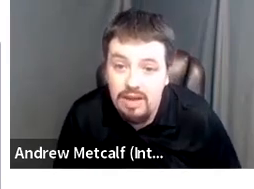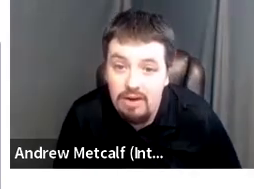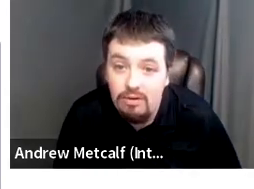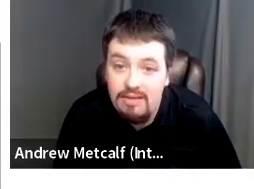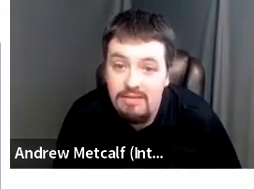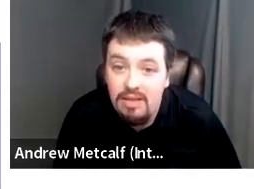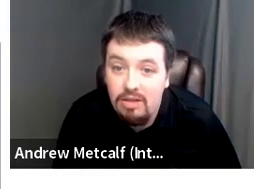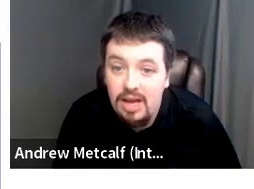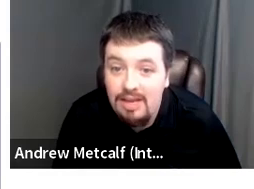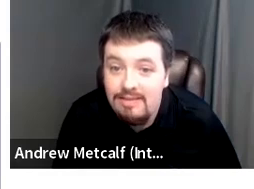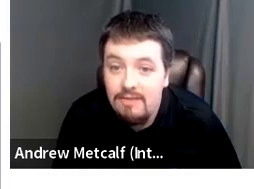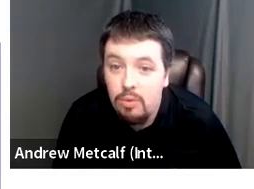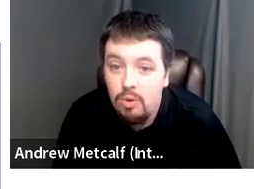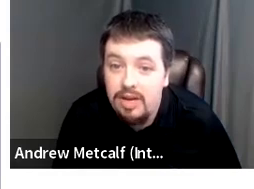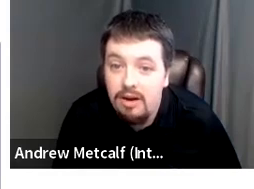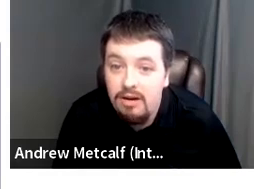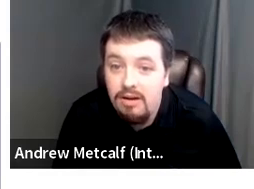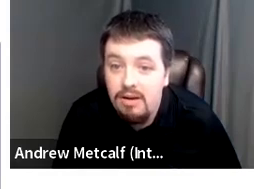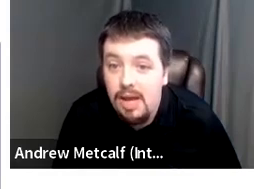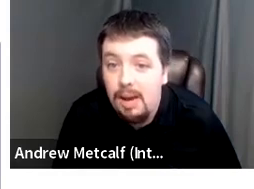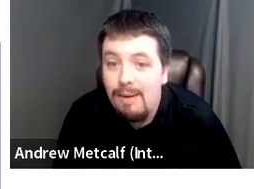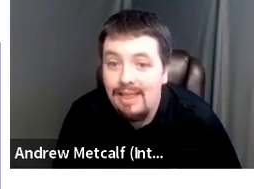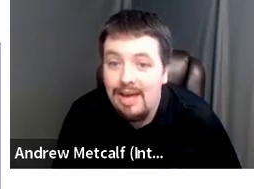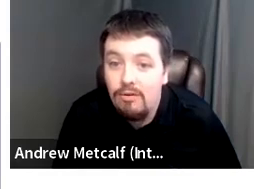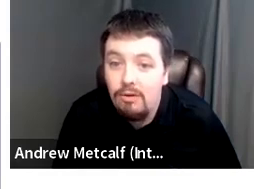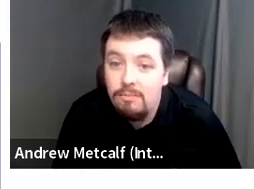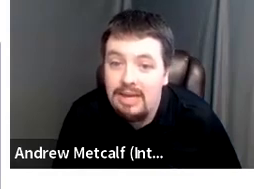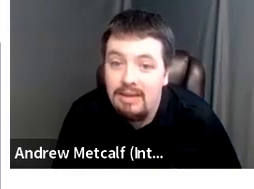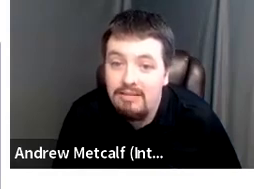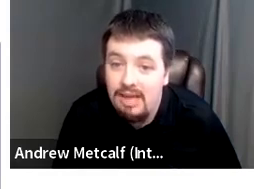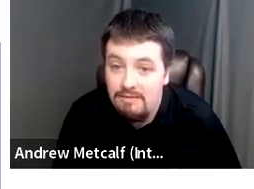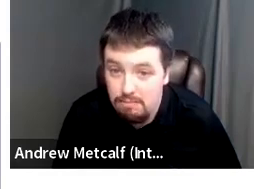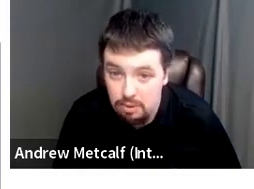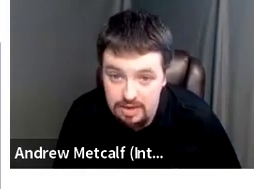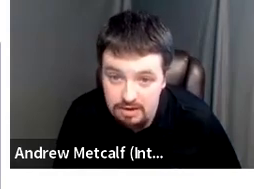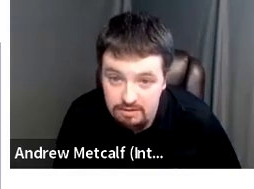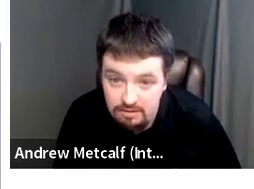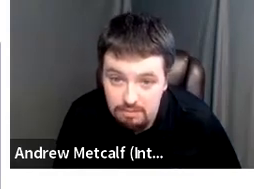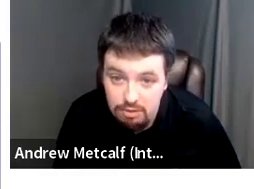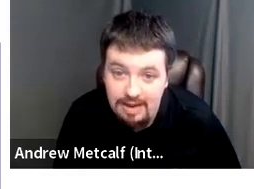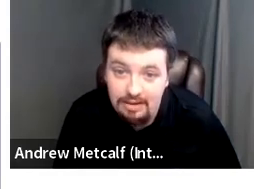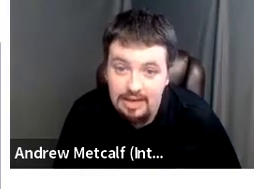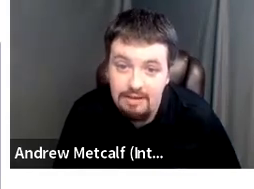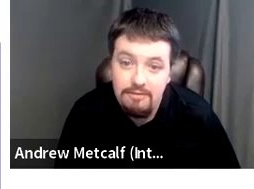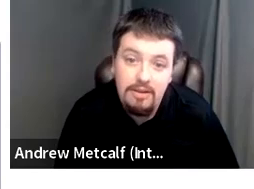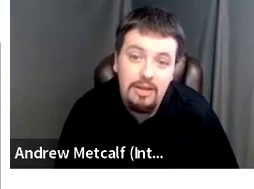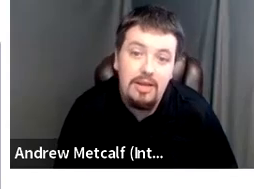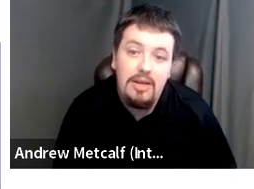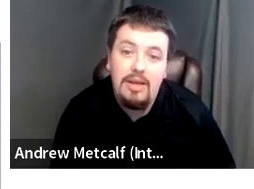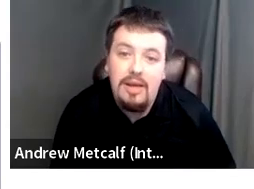is unilateral. He's deaf in one ear. Bilateral means deaf in both ears, profoundly